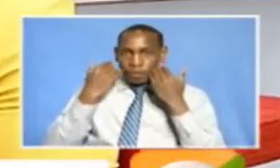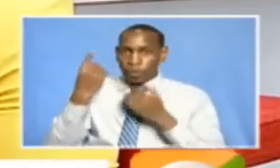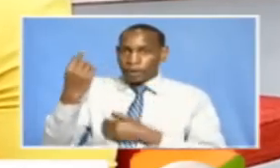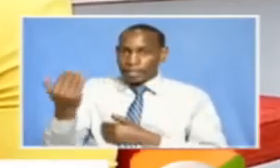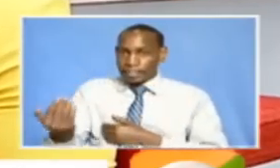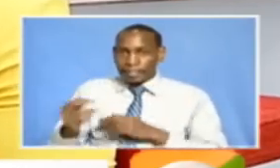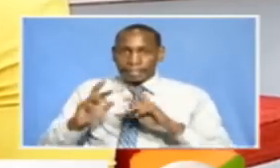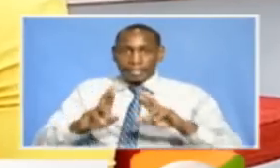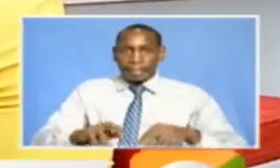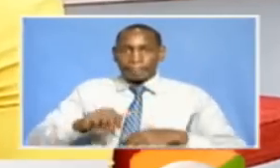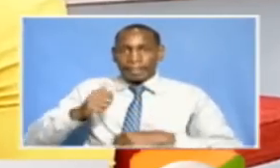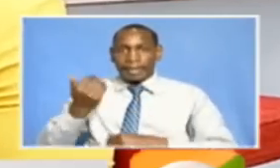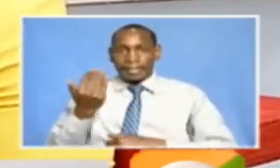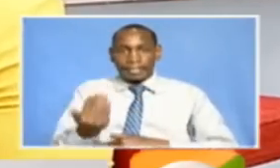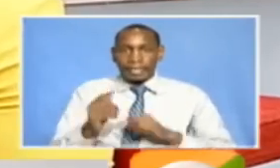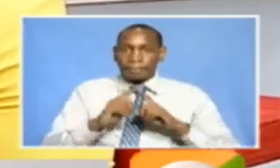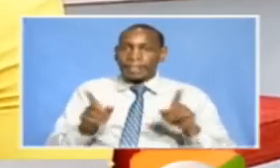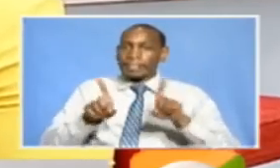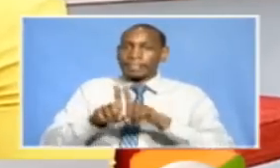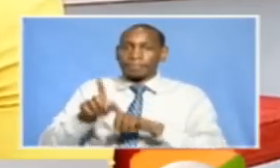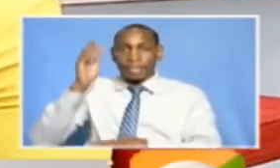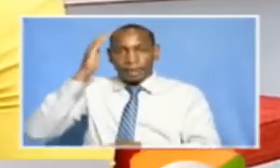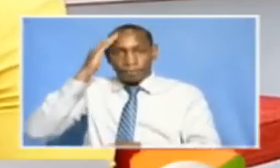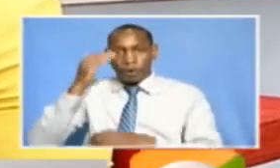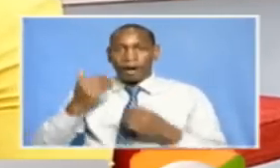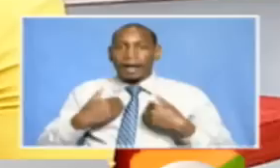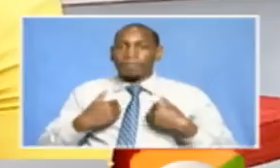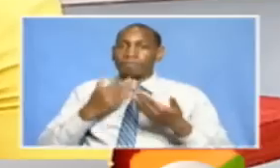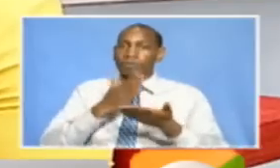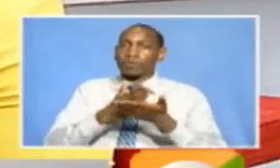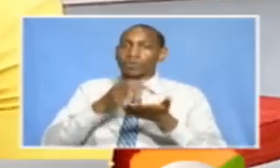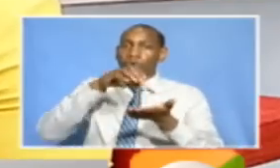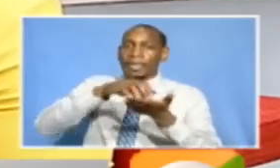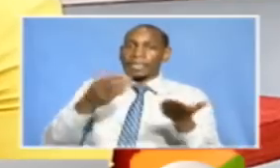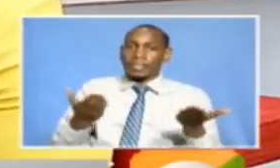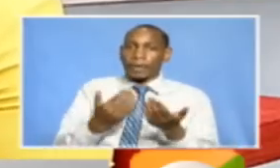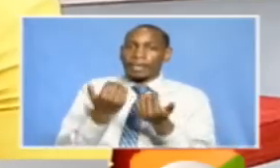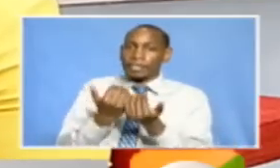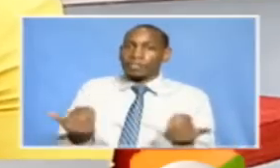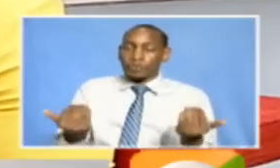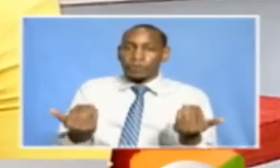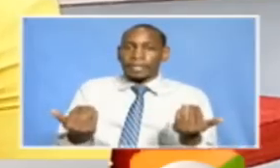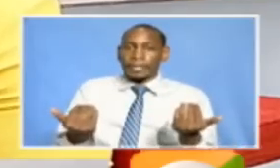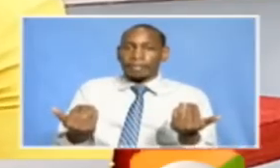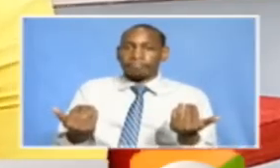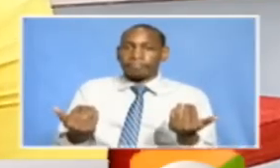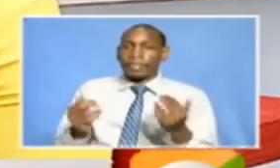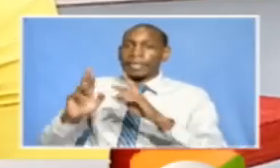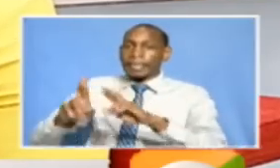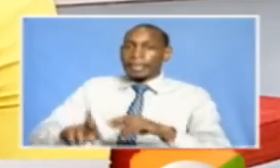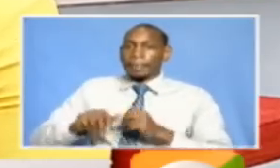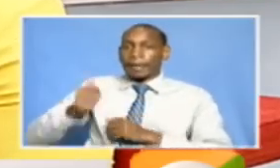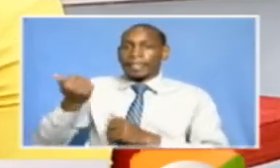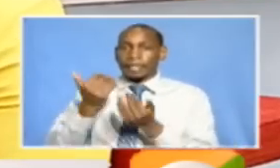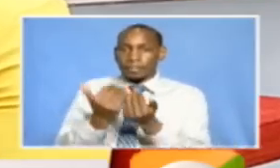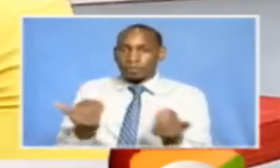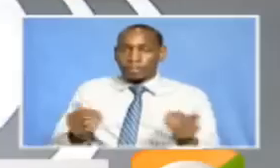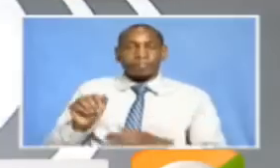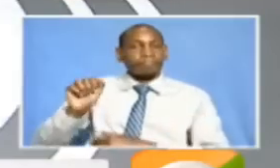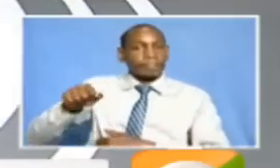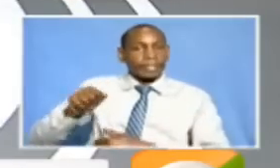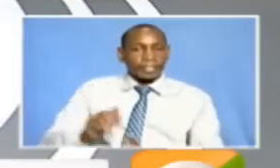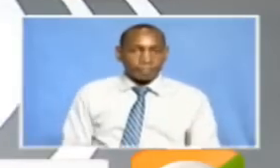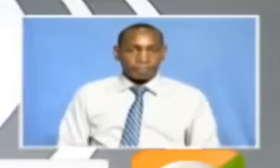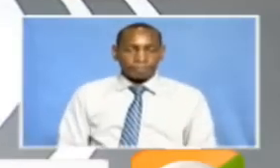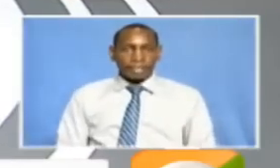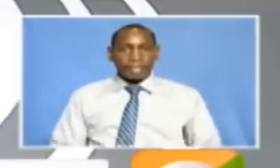as one having defiled the other. However, we should also note that there are actually cases whereby minors do defile other minors. Yes. Wow, Job,